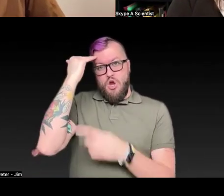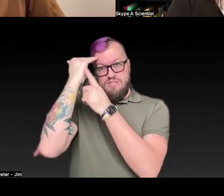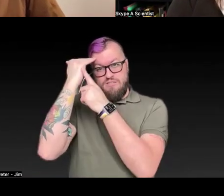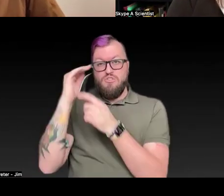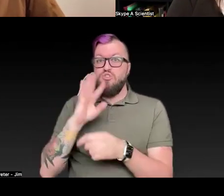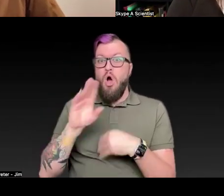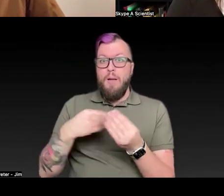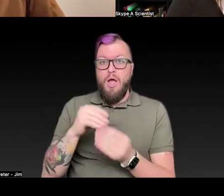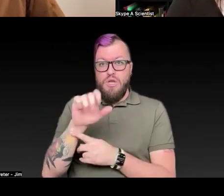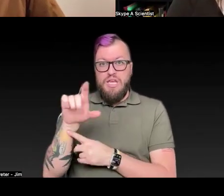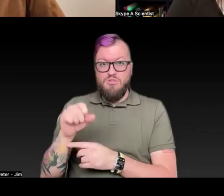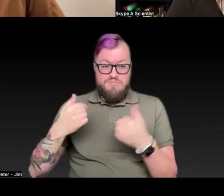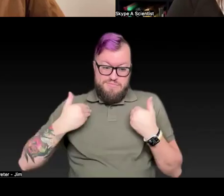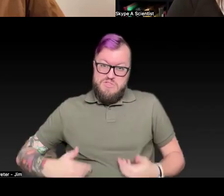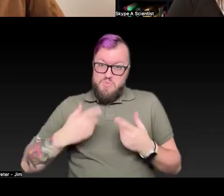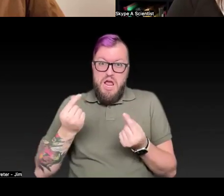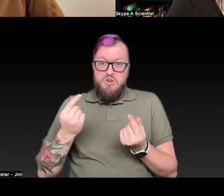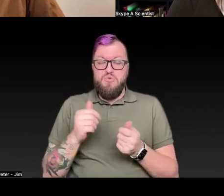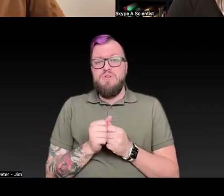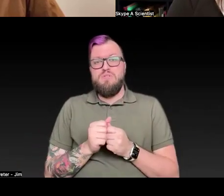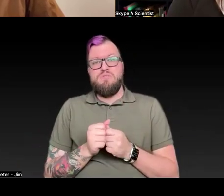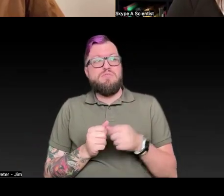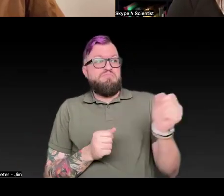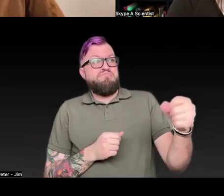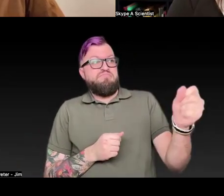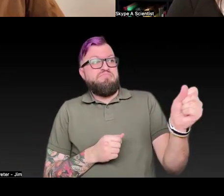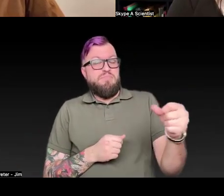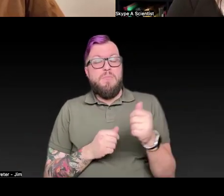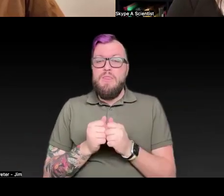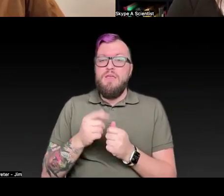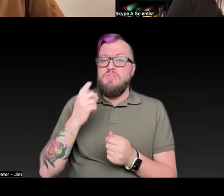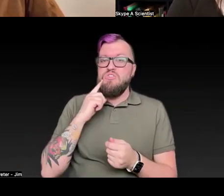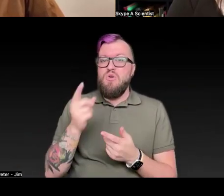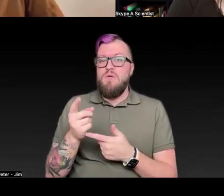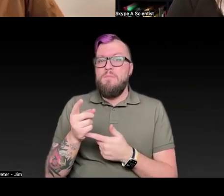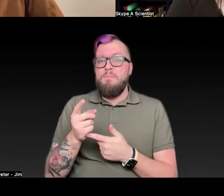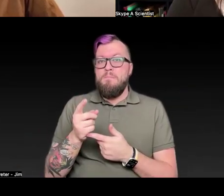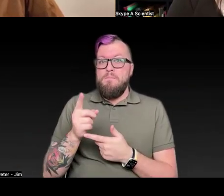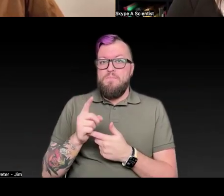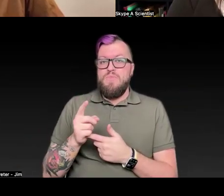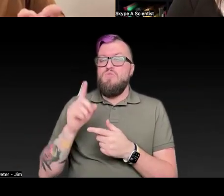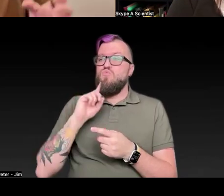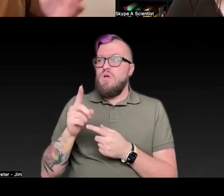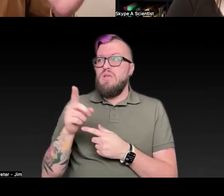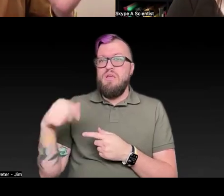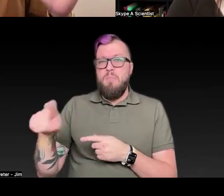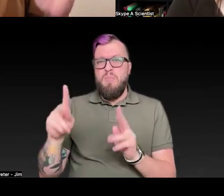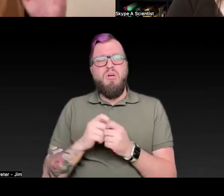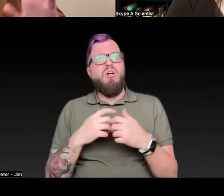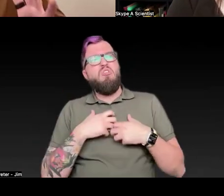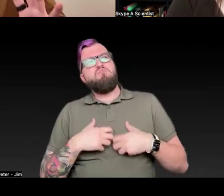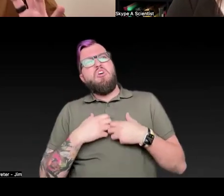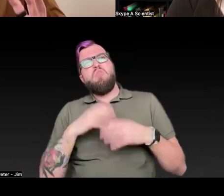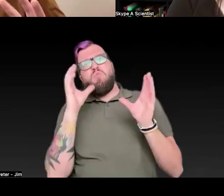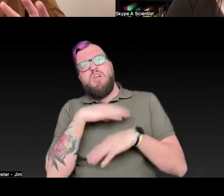do. Talk about eels. Like I said, sort of get people past the idea that they're kind of gross and weird, and